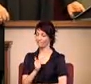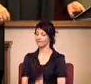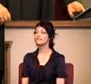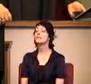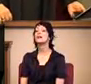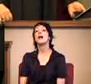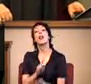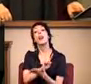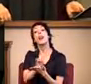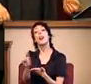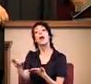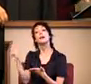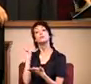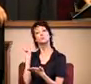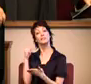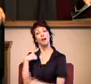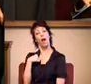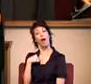know, last week